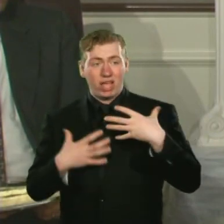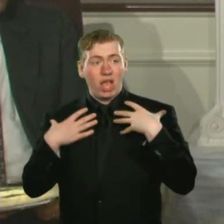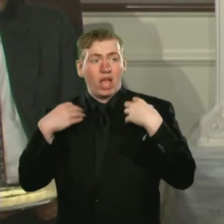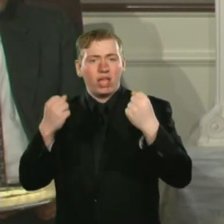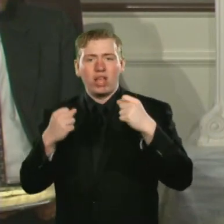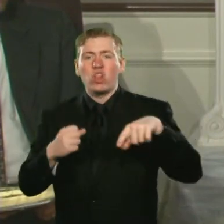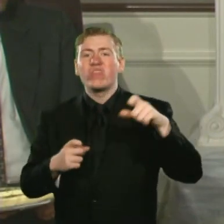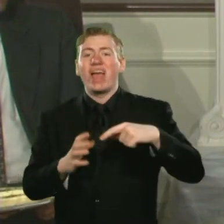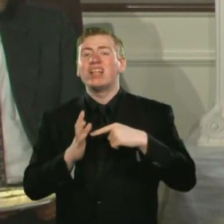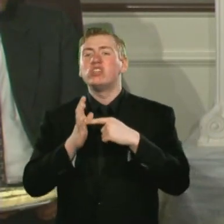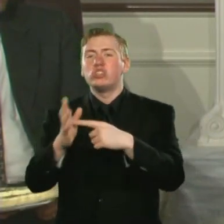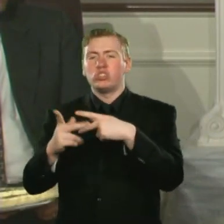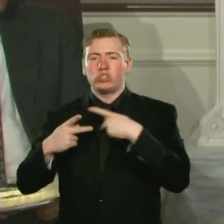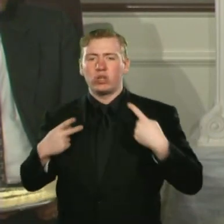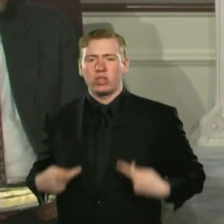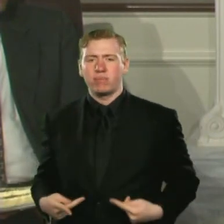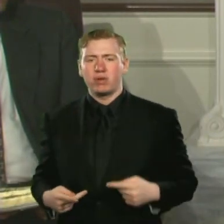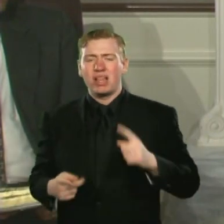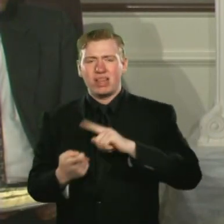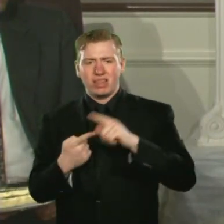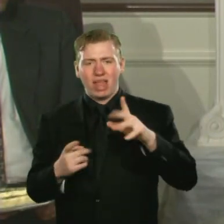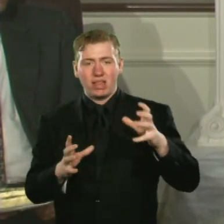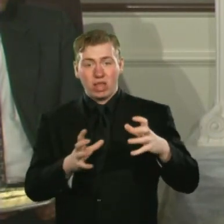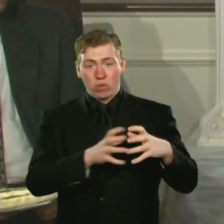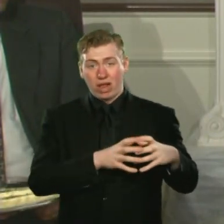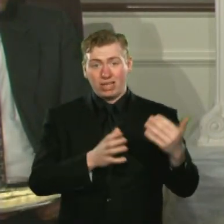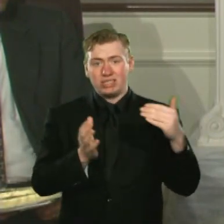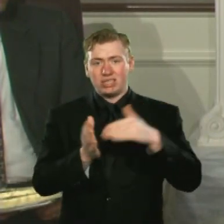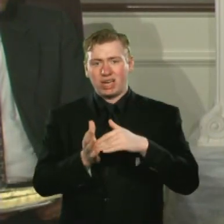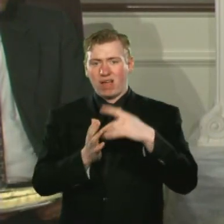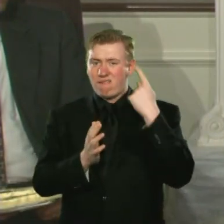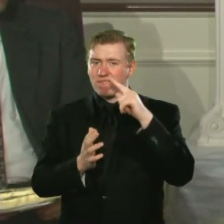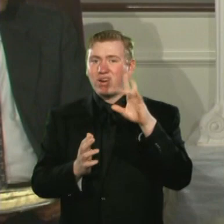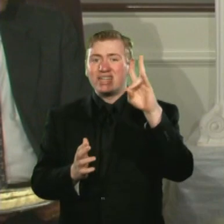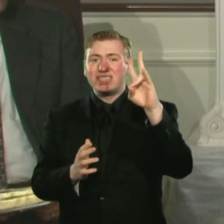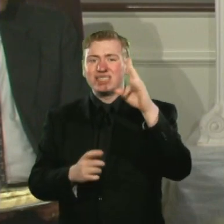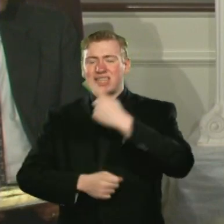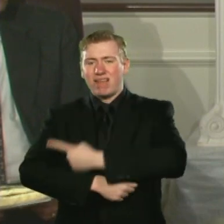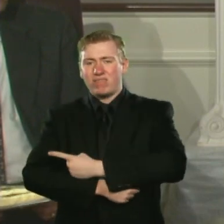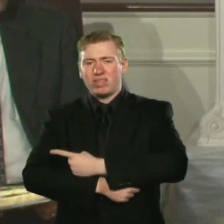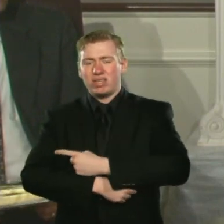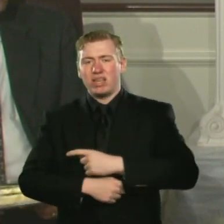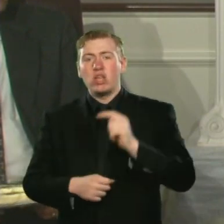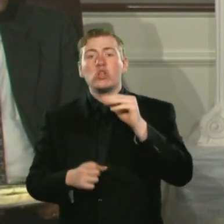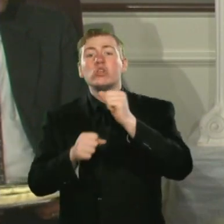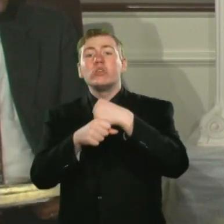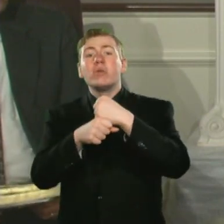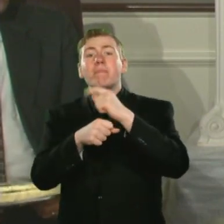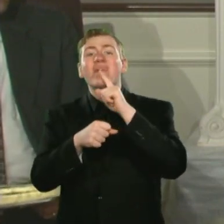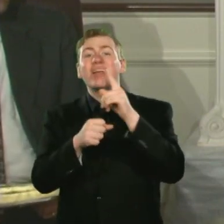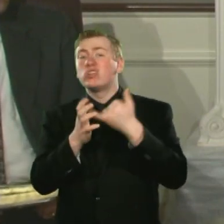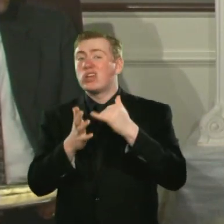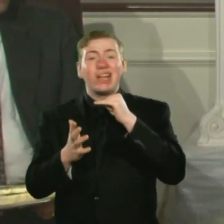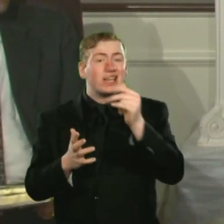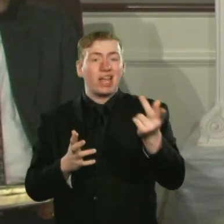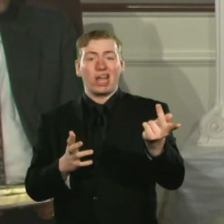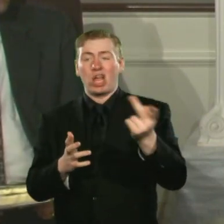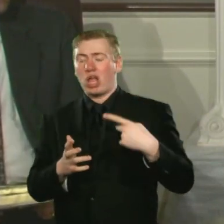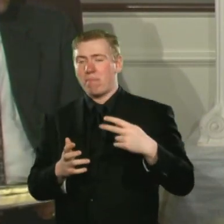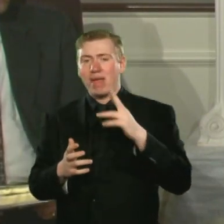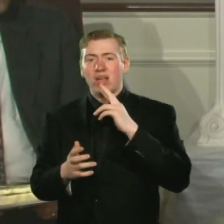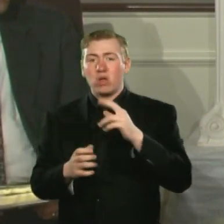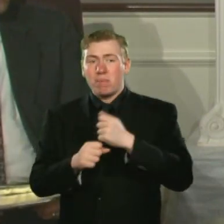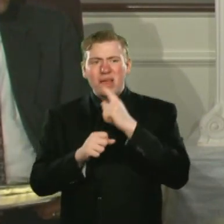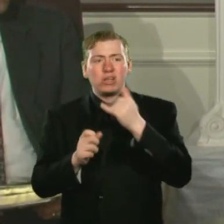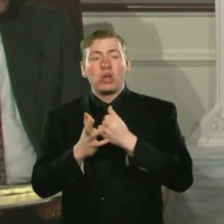they had to come and show them. And then they were isolated again, quarantined for 7 days to make sure that it didn't come back or make